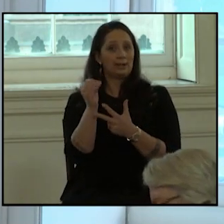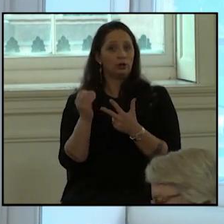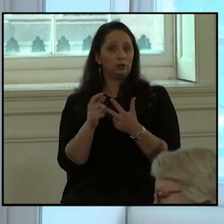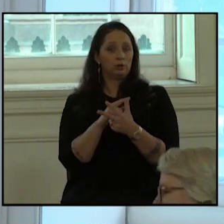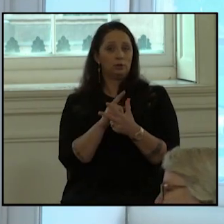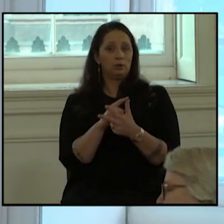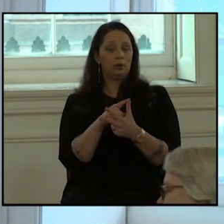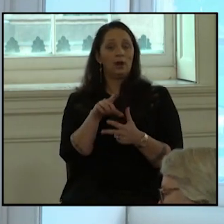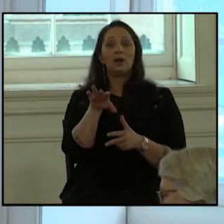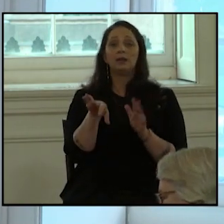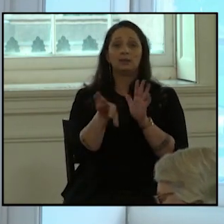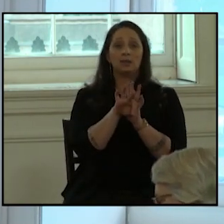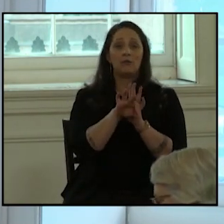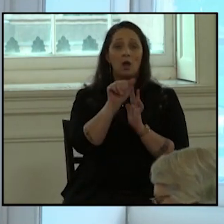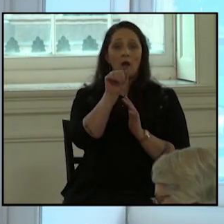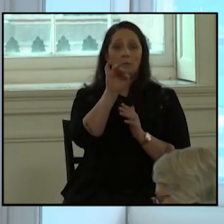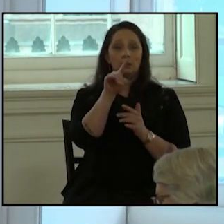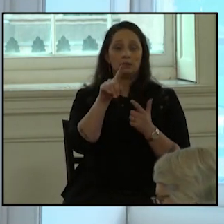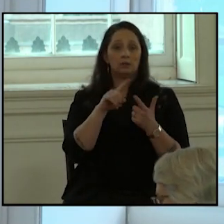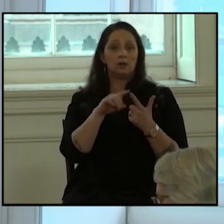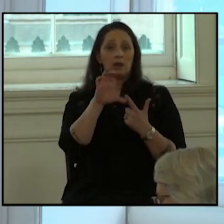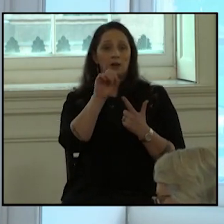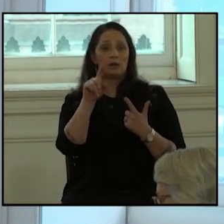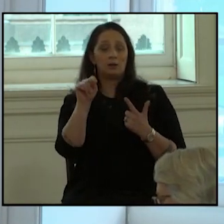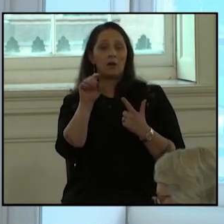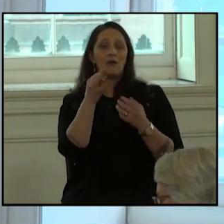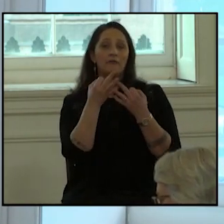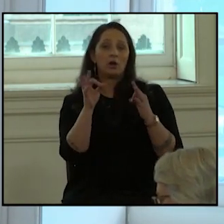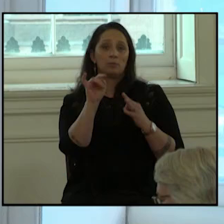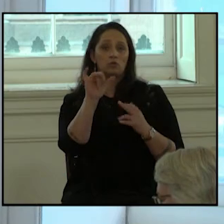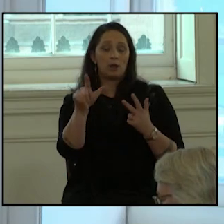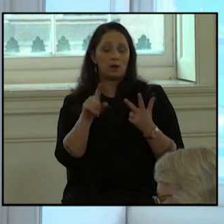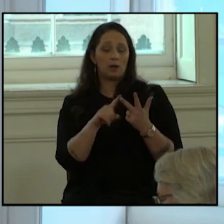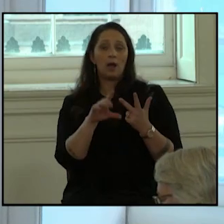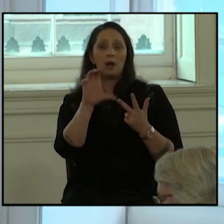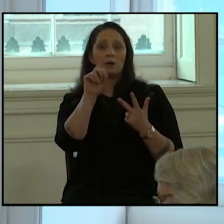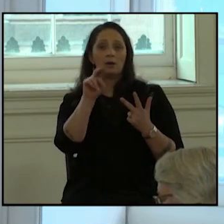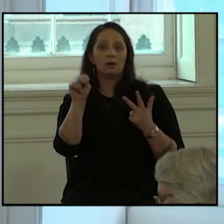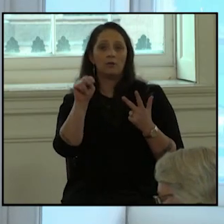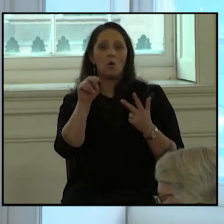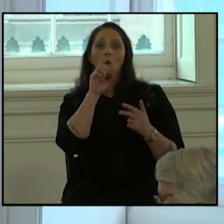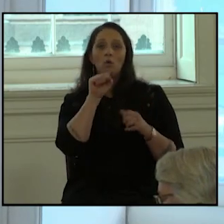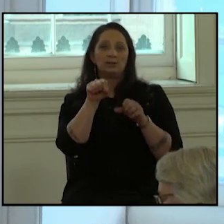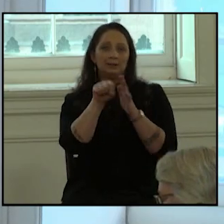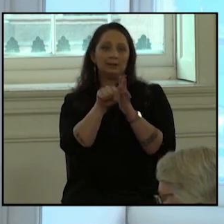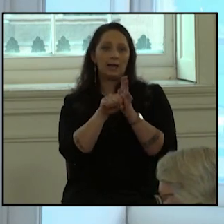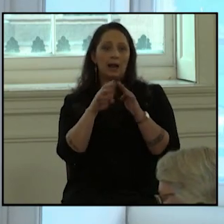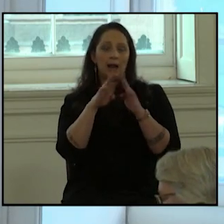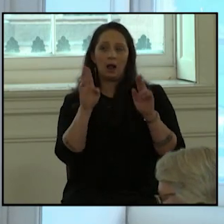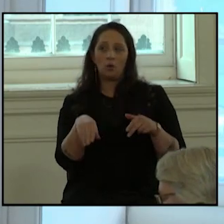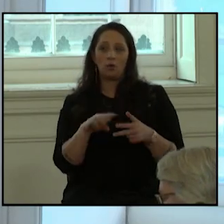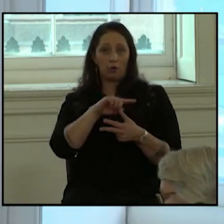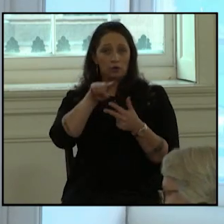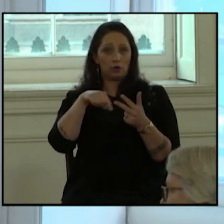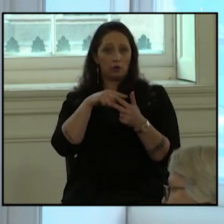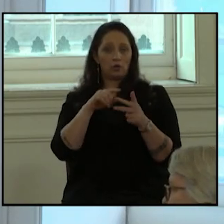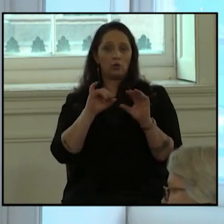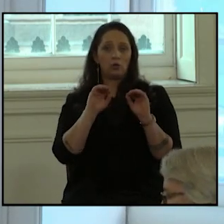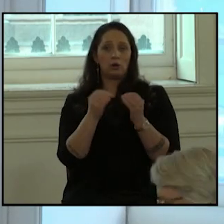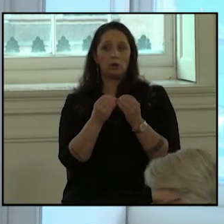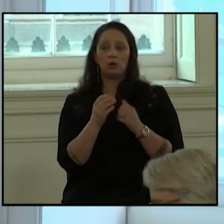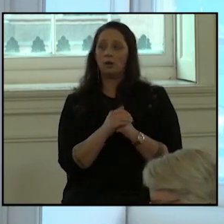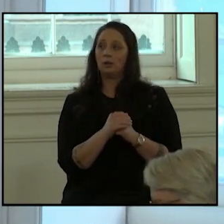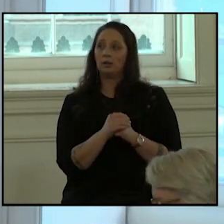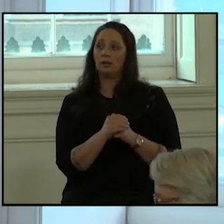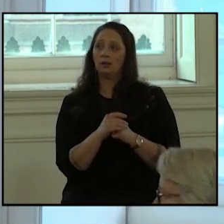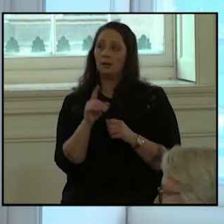have Discovering Amistad, we have the Connecticut Freedom Trail, and we have Connecticut's Old State House. And with that, I'm going to invite Ms.